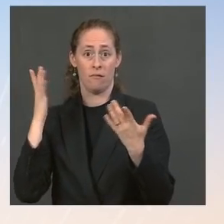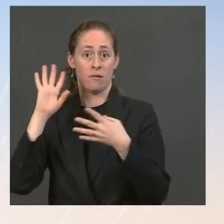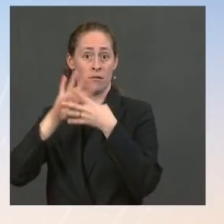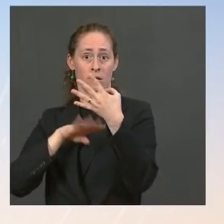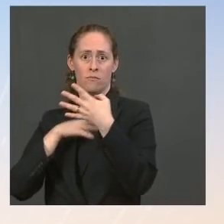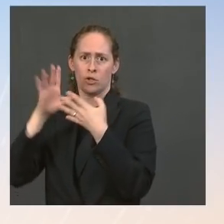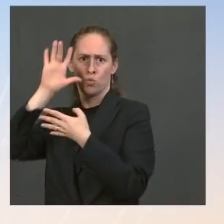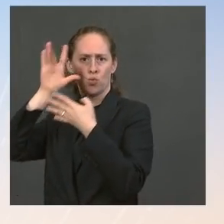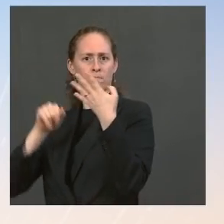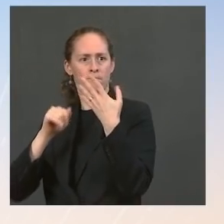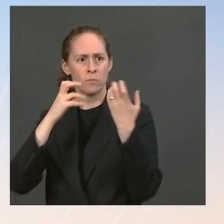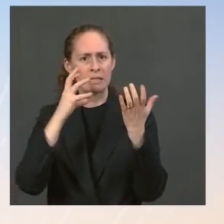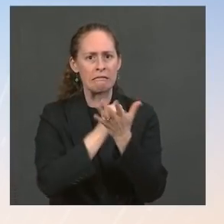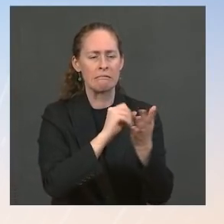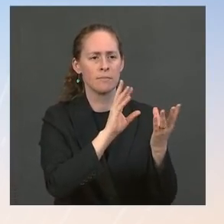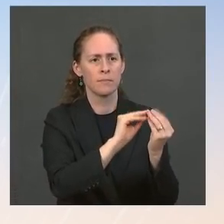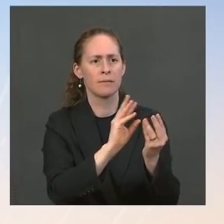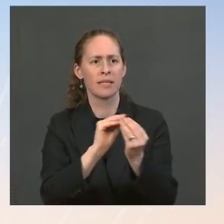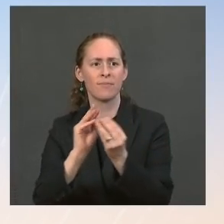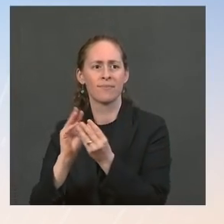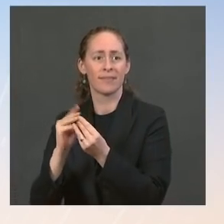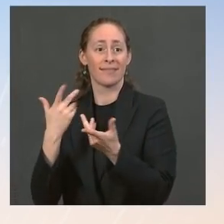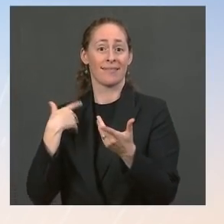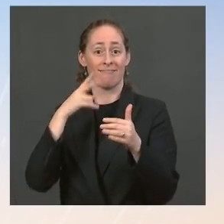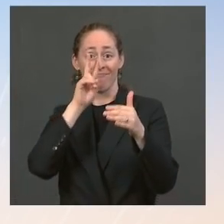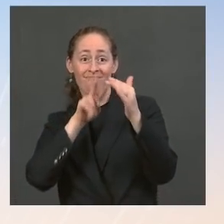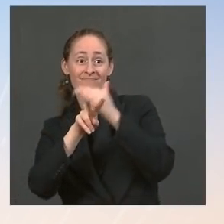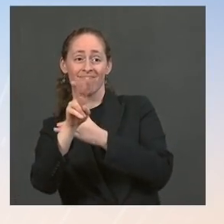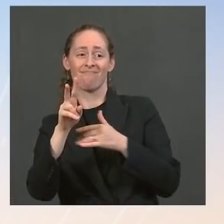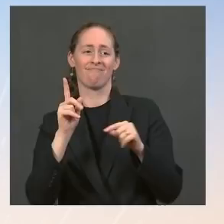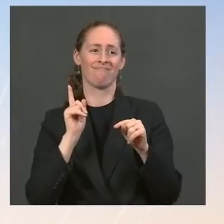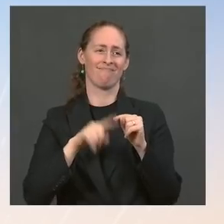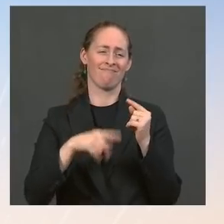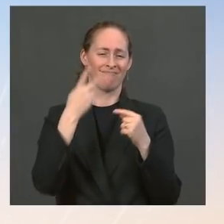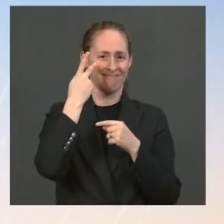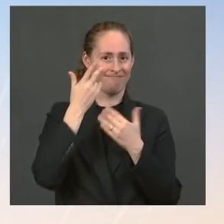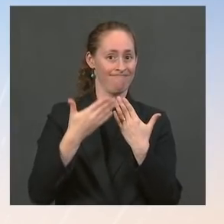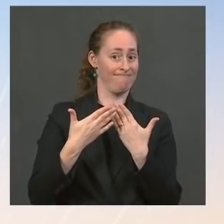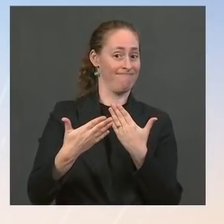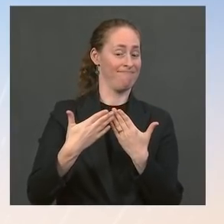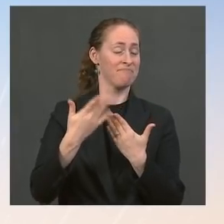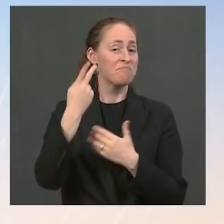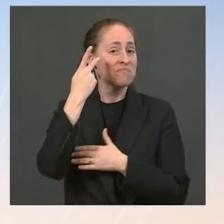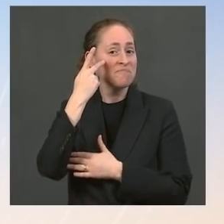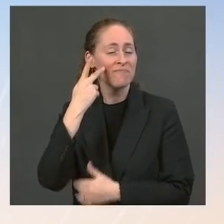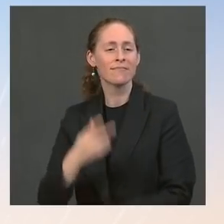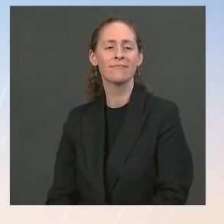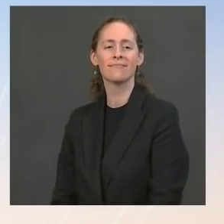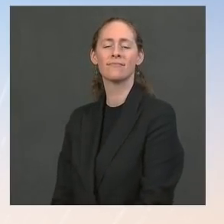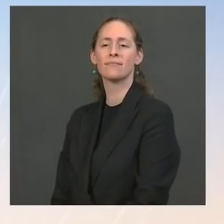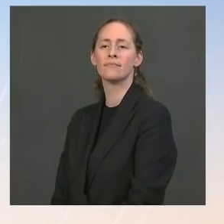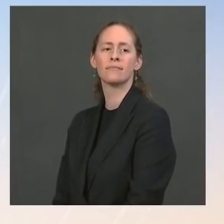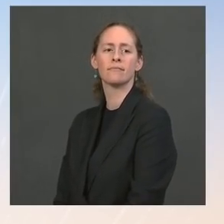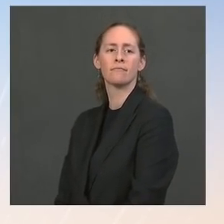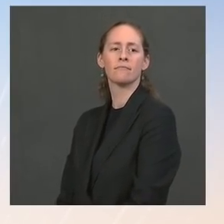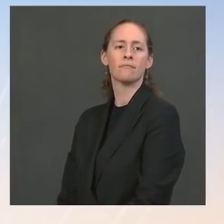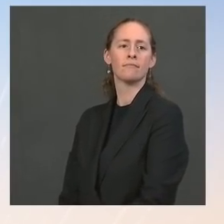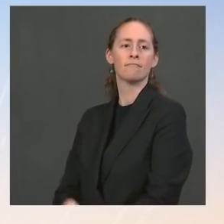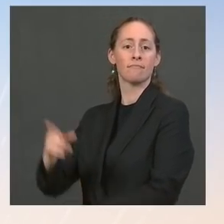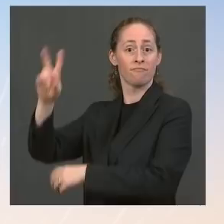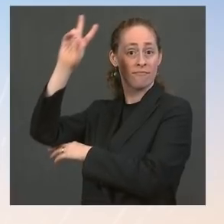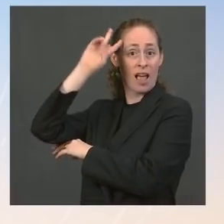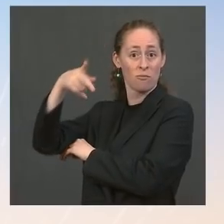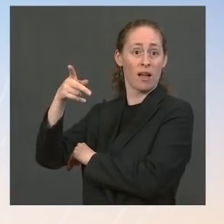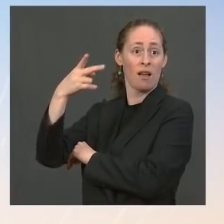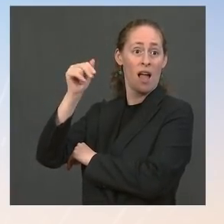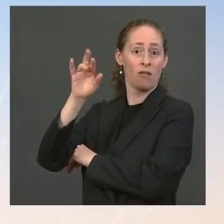make a prediction of what the outcome will look like several hours from now. With the vice president, I mean, she was a senator as Yeah. recently as this